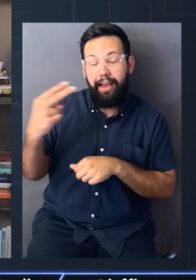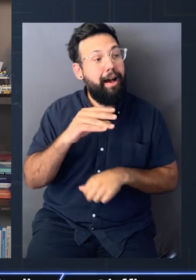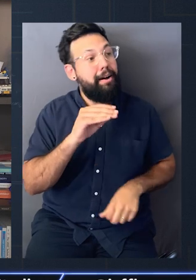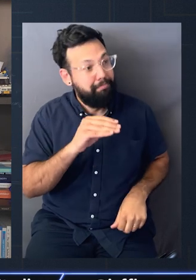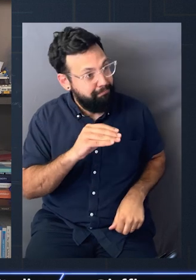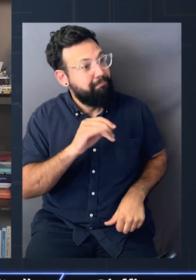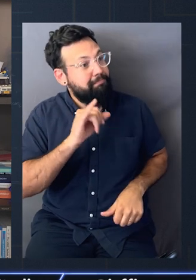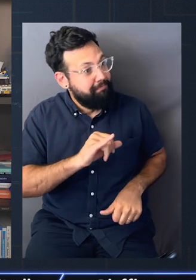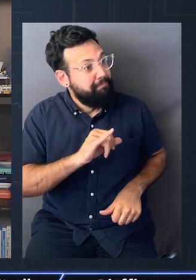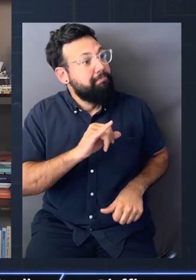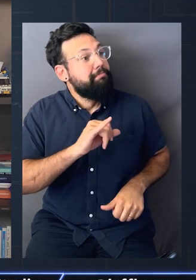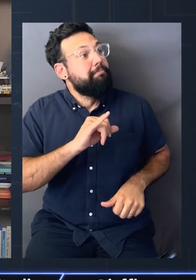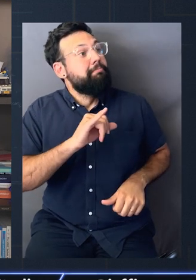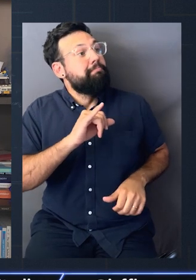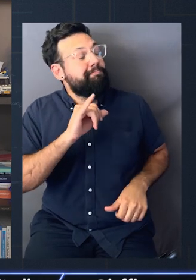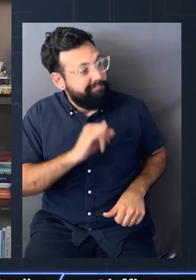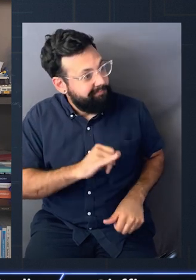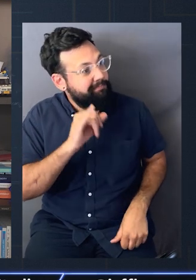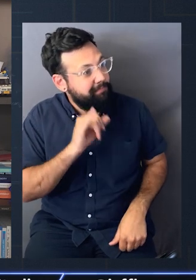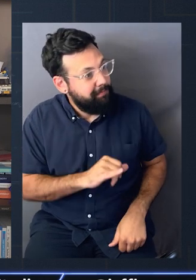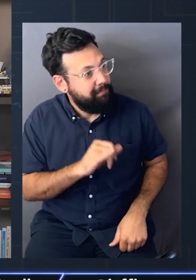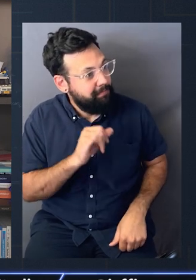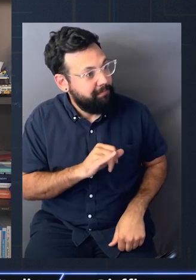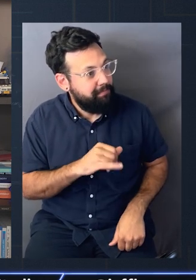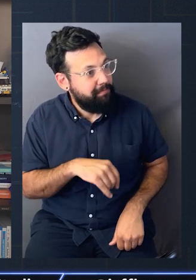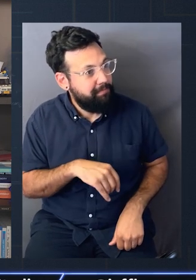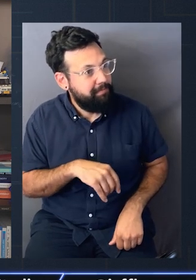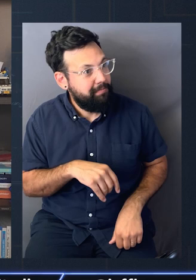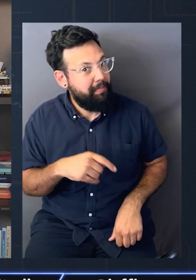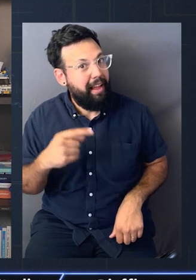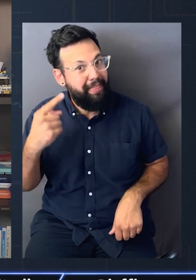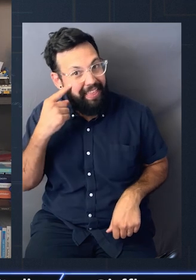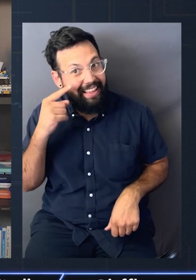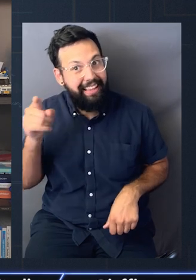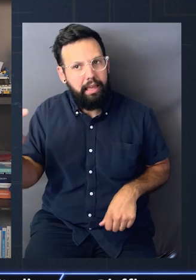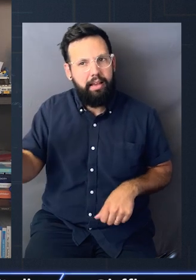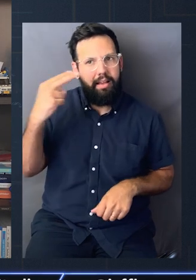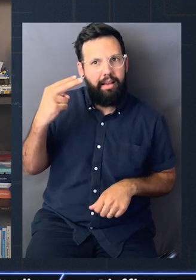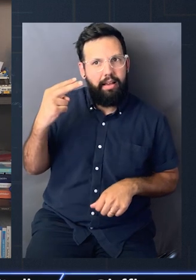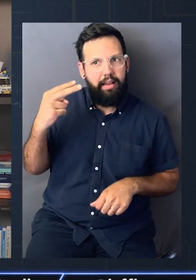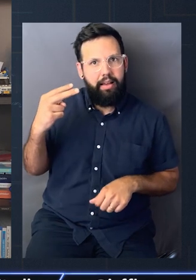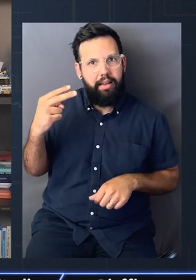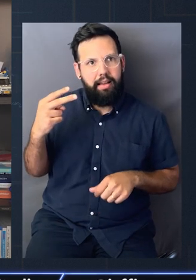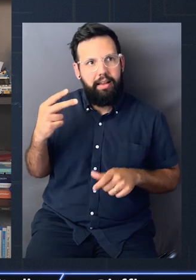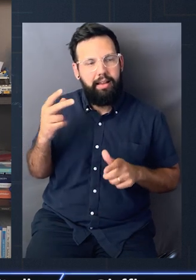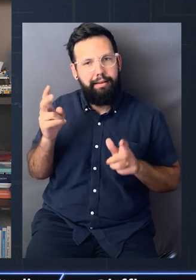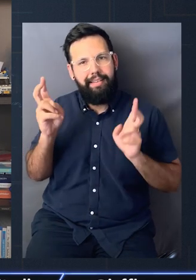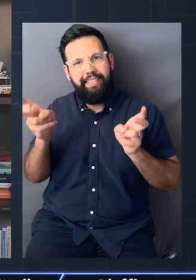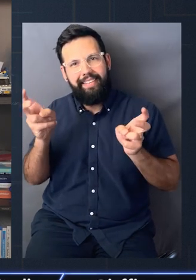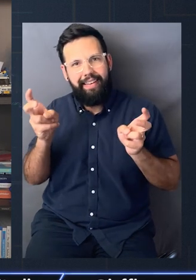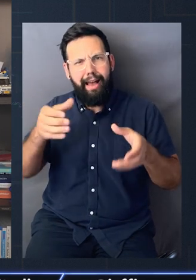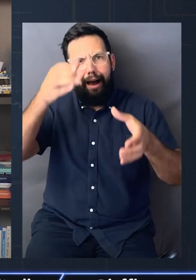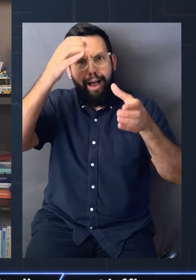up and rolled a bit, and he sighs. And I think he realized this is just one more geeky guy who can't